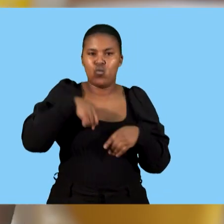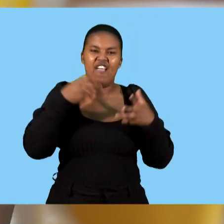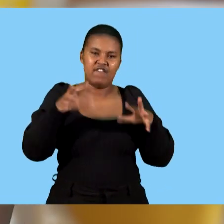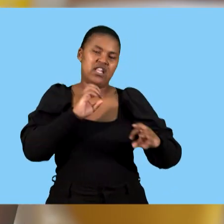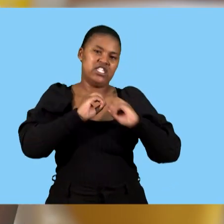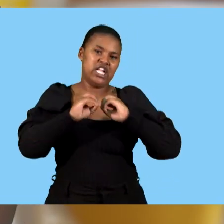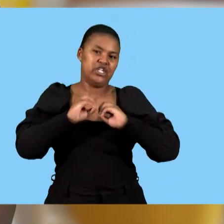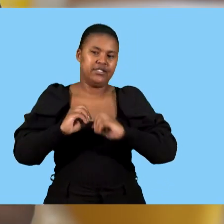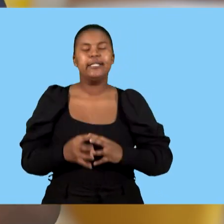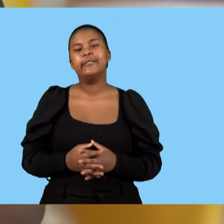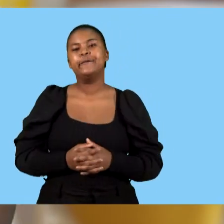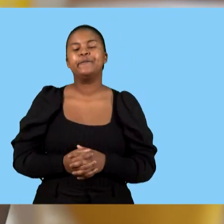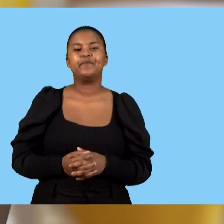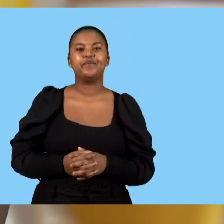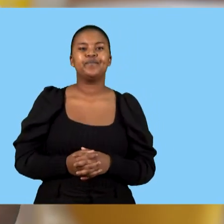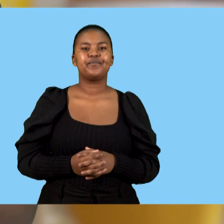this case.